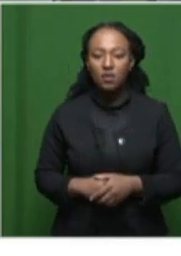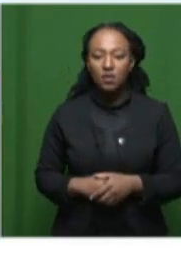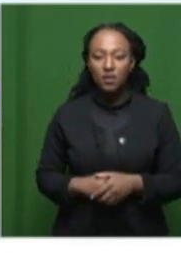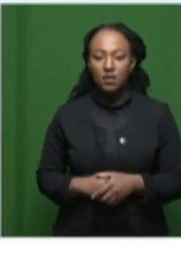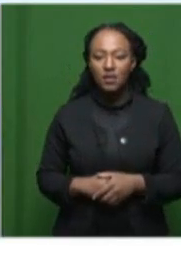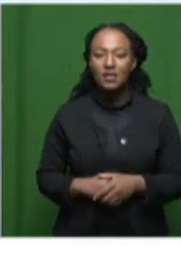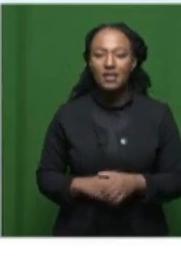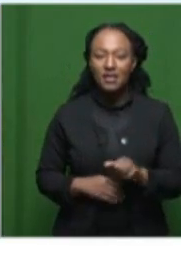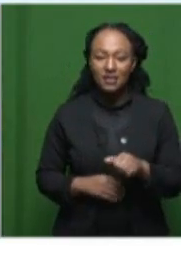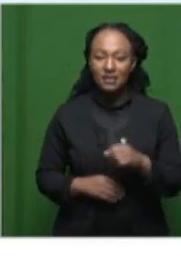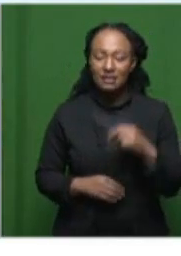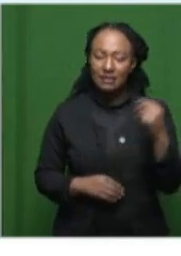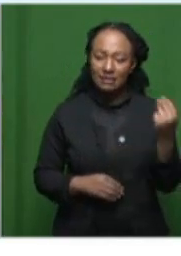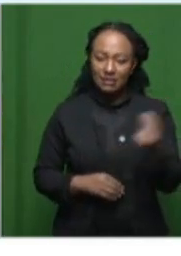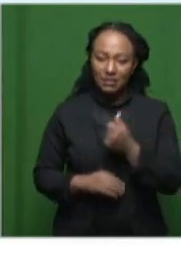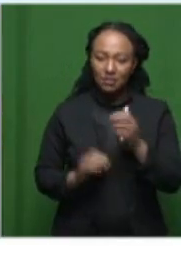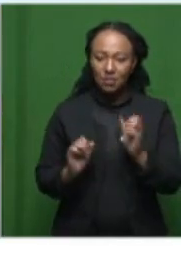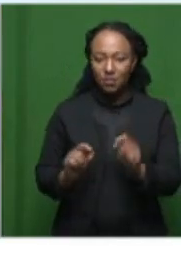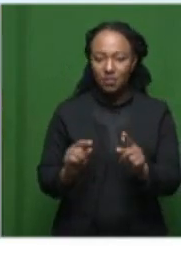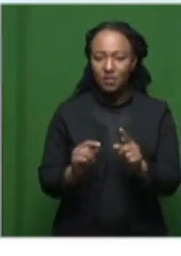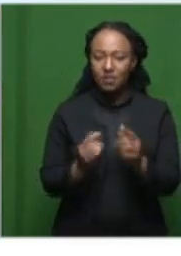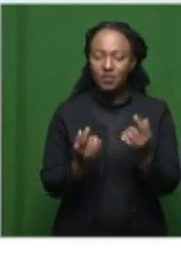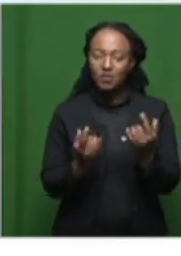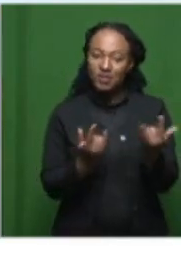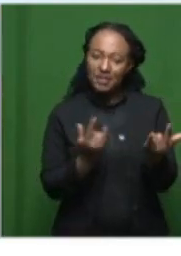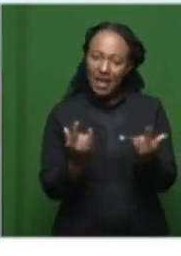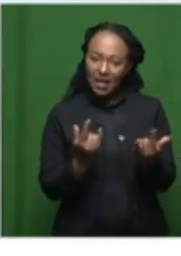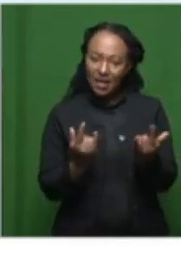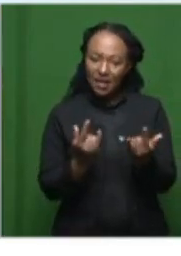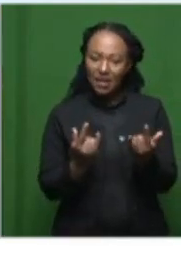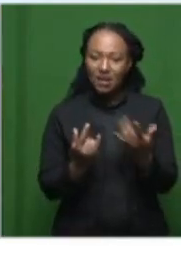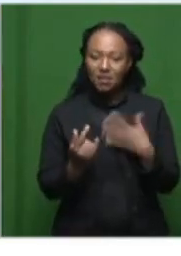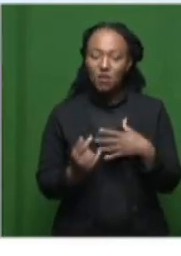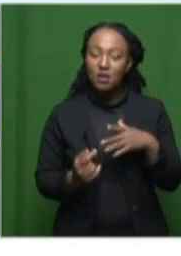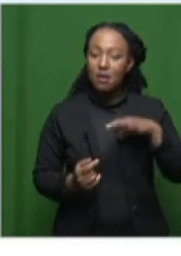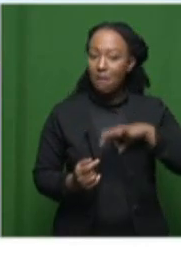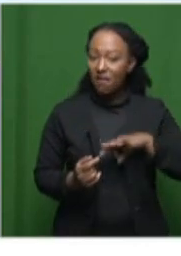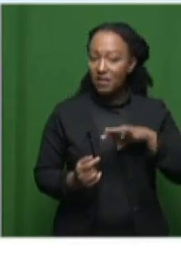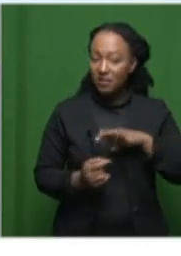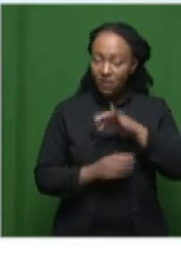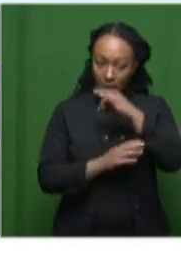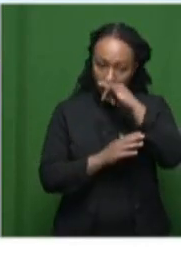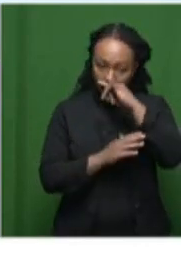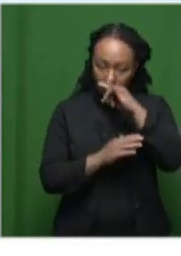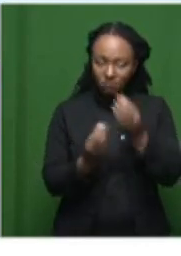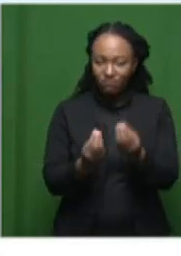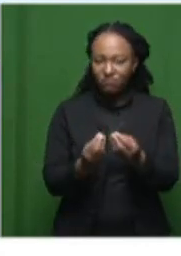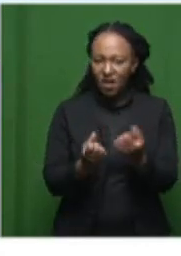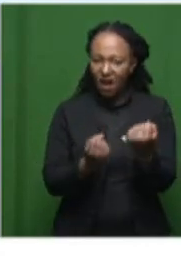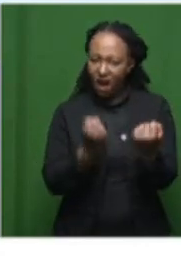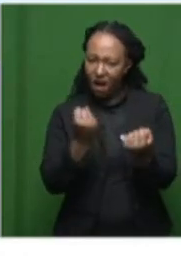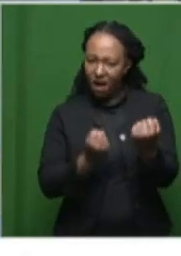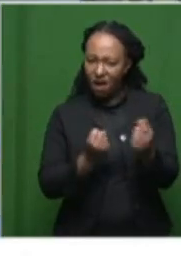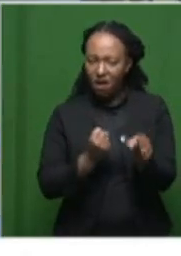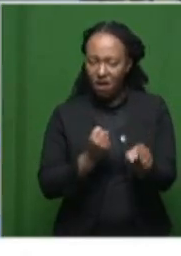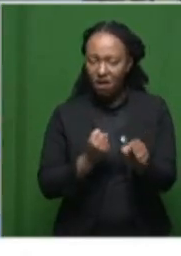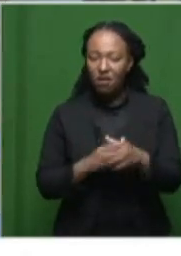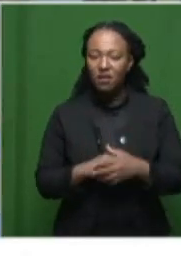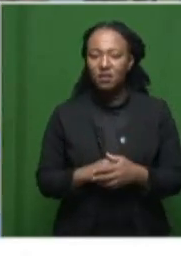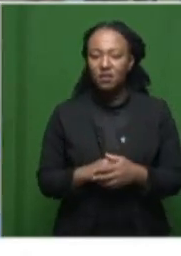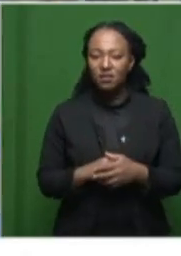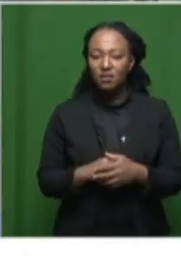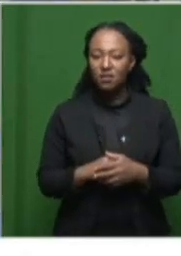missed opportunity that we have in selling these little toy kits. We probably would have made a good profit on them. But just as our big truck, it's